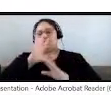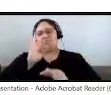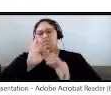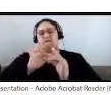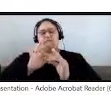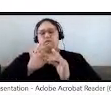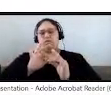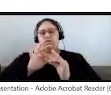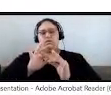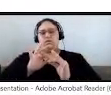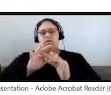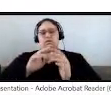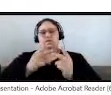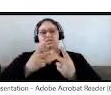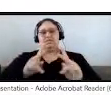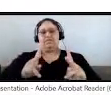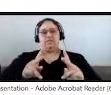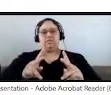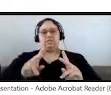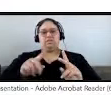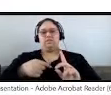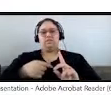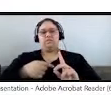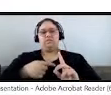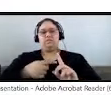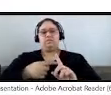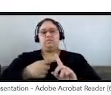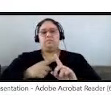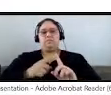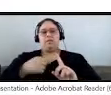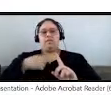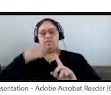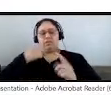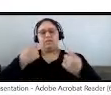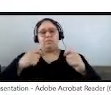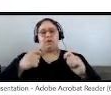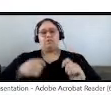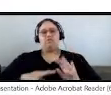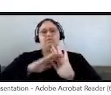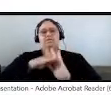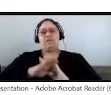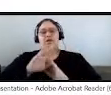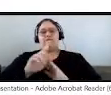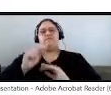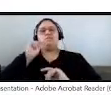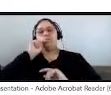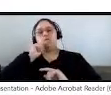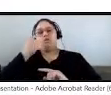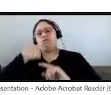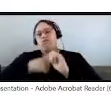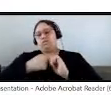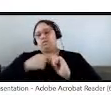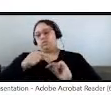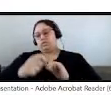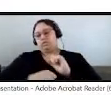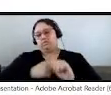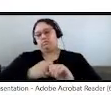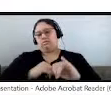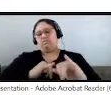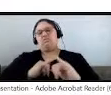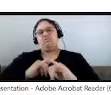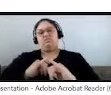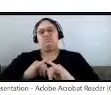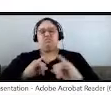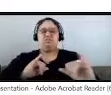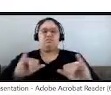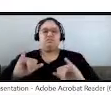specific that happens unless Mario wanted to disagree with me, but I think the expenditure trends over the first quarter last year and this year was more or less the same